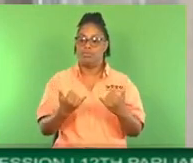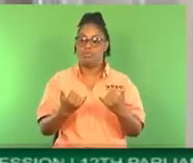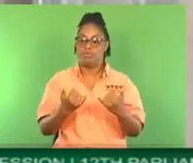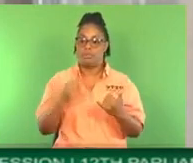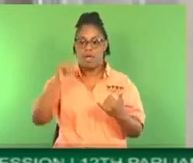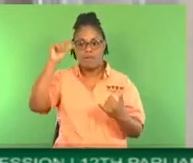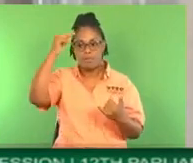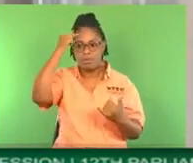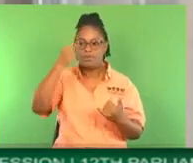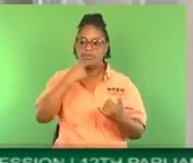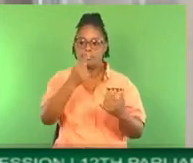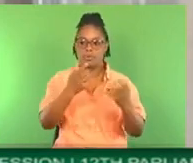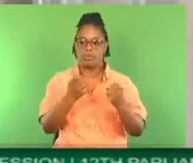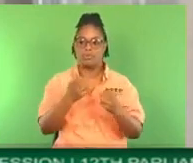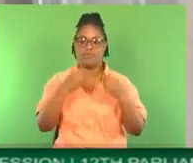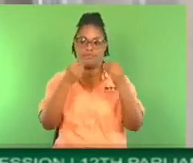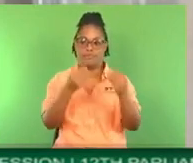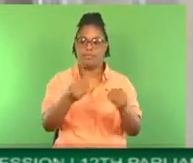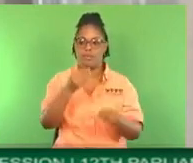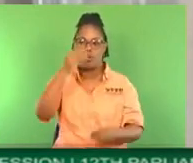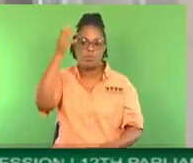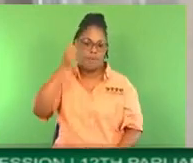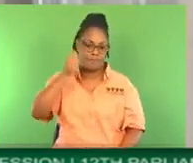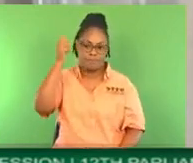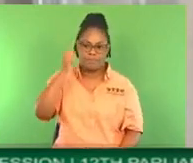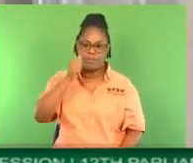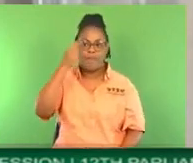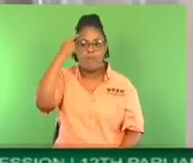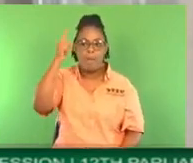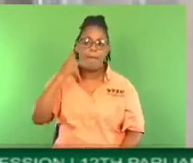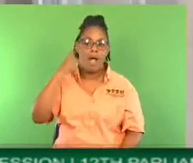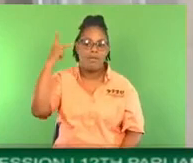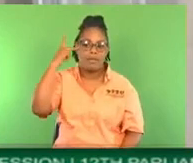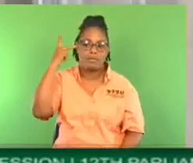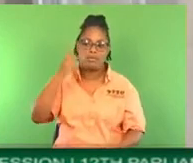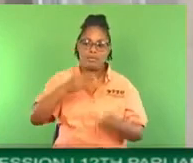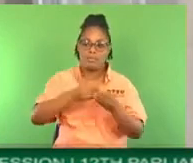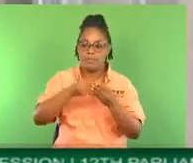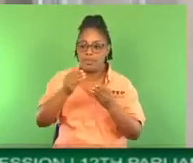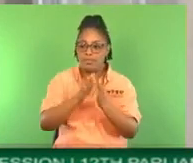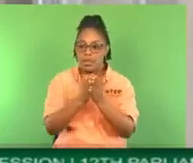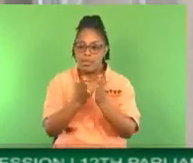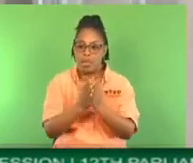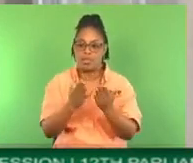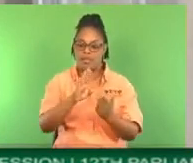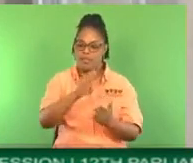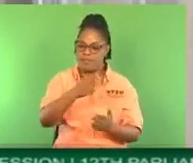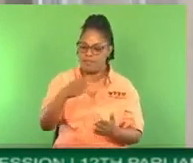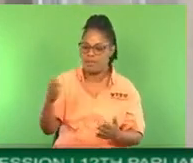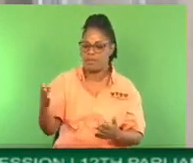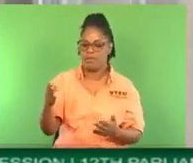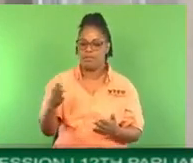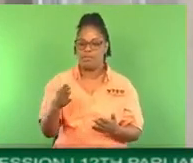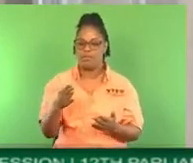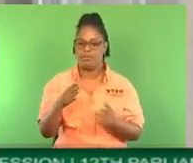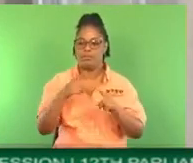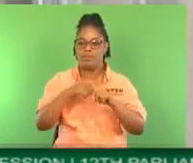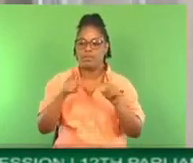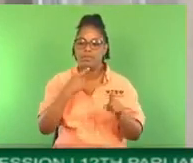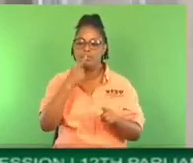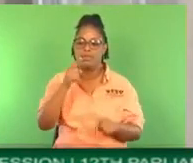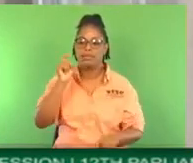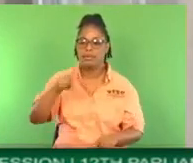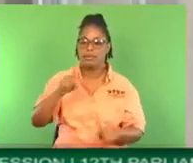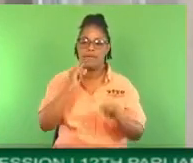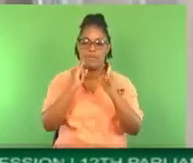1,000 to assist me in the course attendance at primary, secondary schools. The only way you can get that is a means test, but I think the whole of